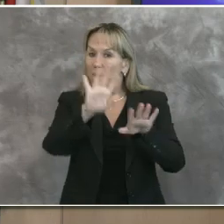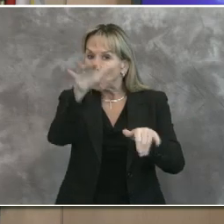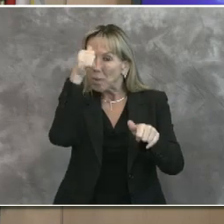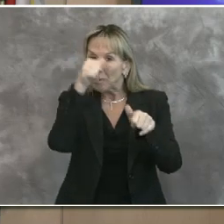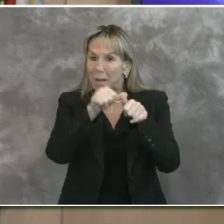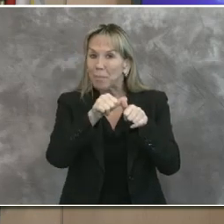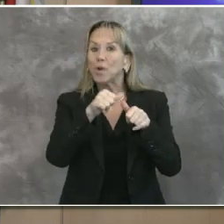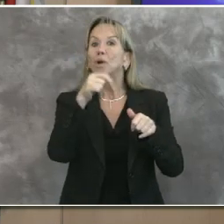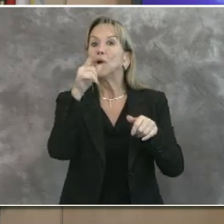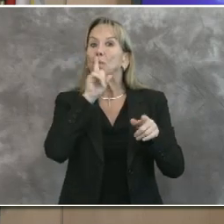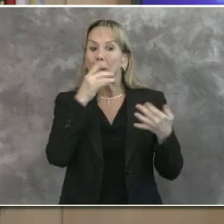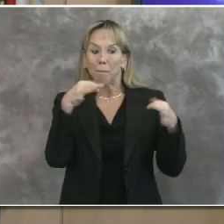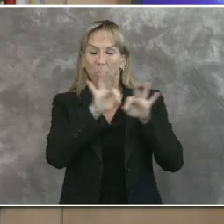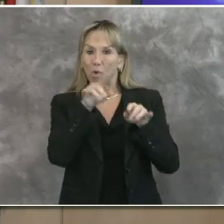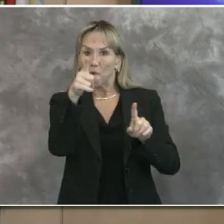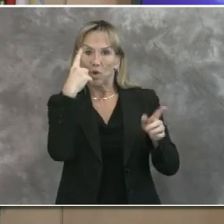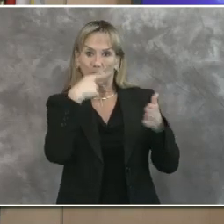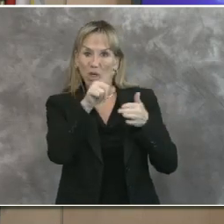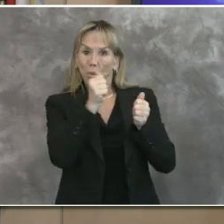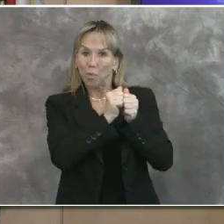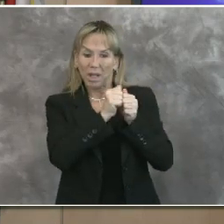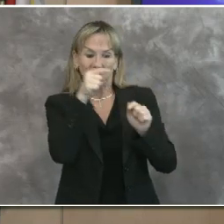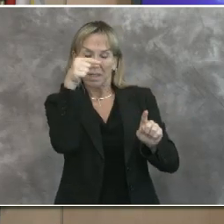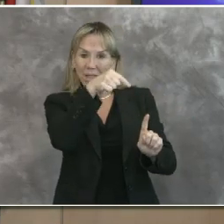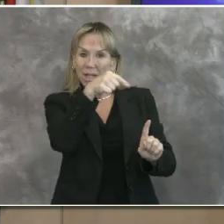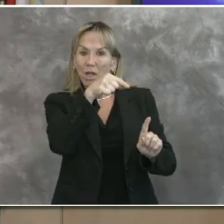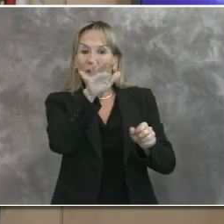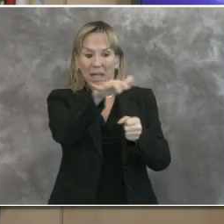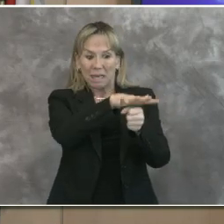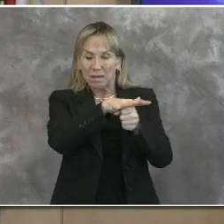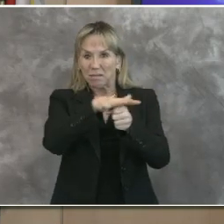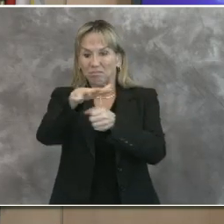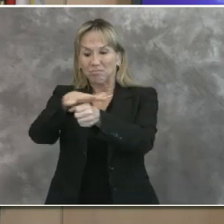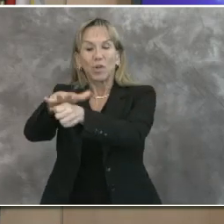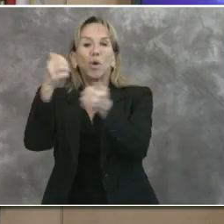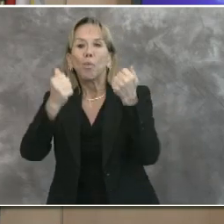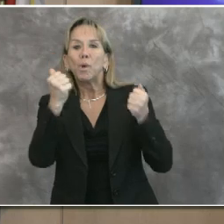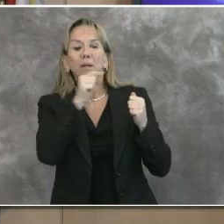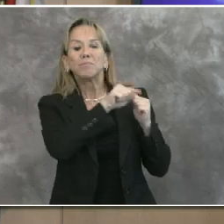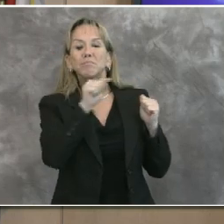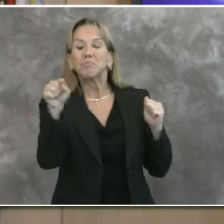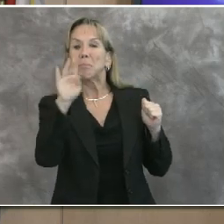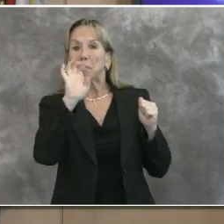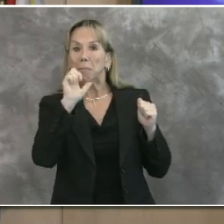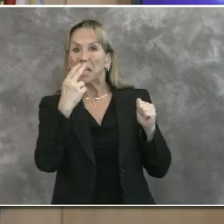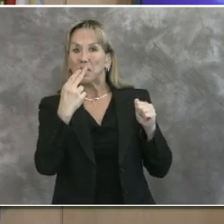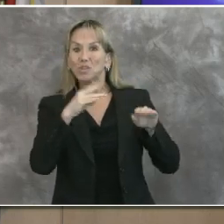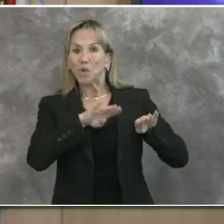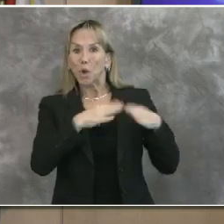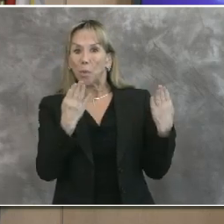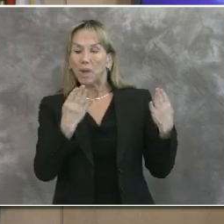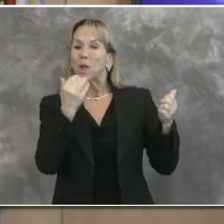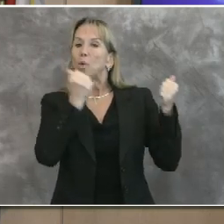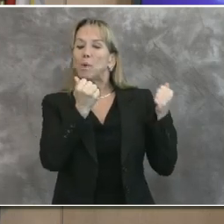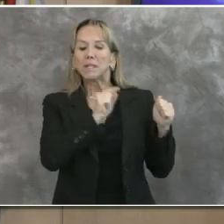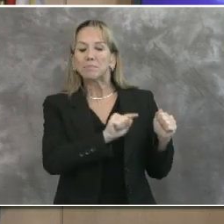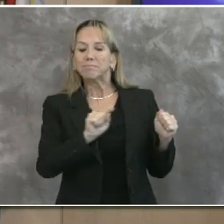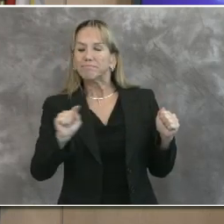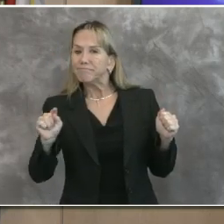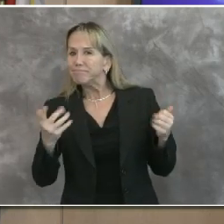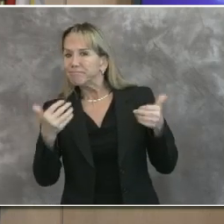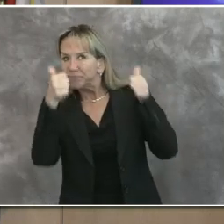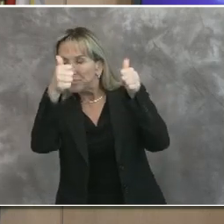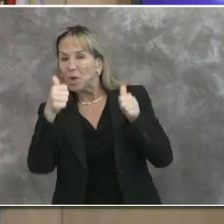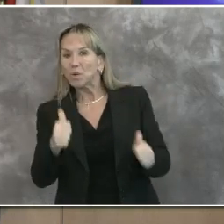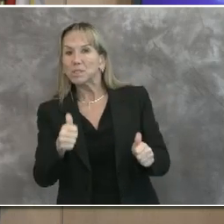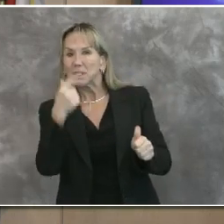check with your local jurisdictions to see which beaches may be open and what regulations are posted